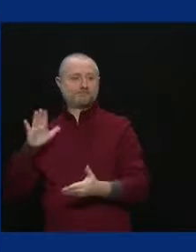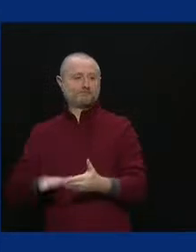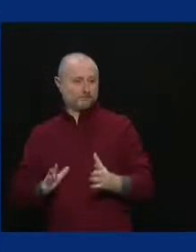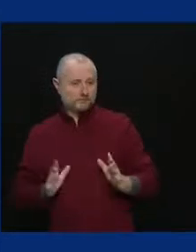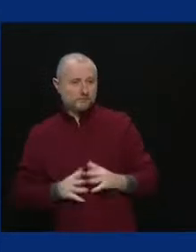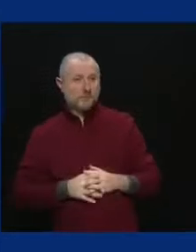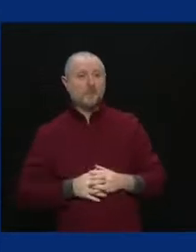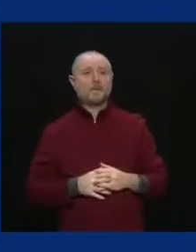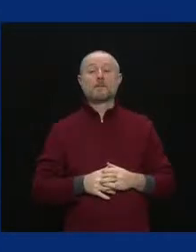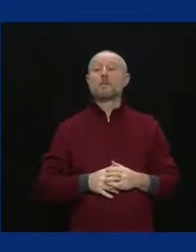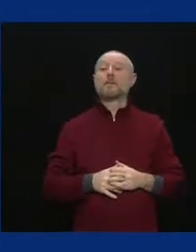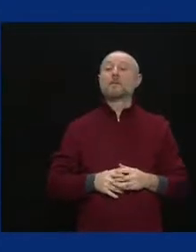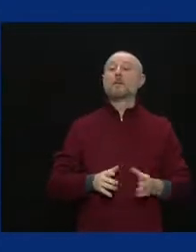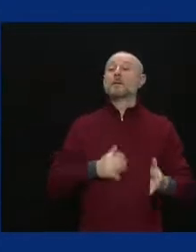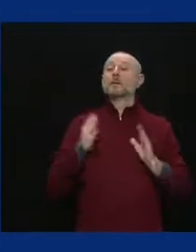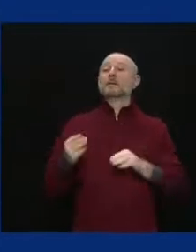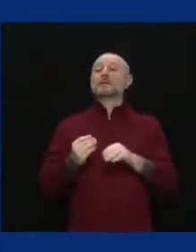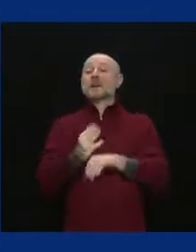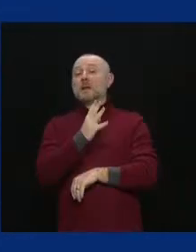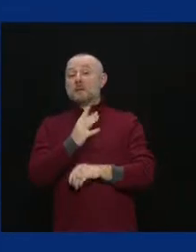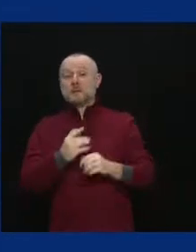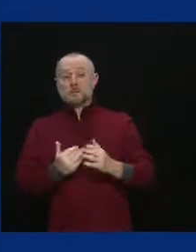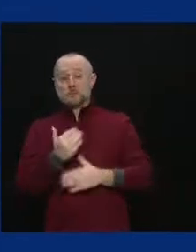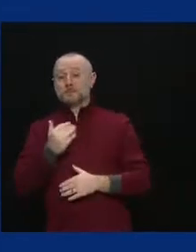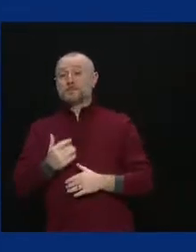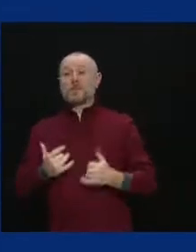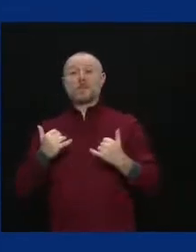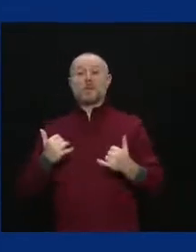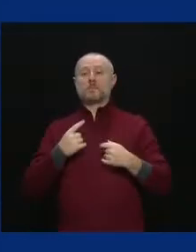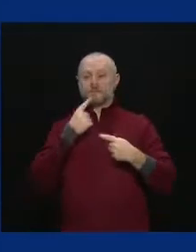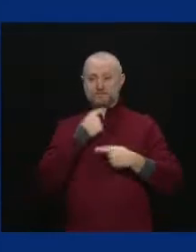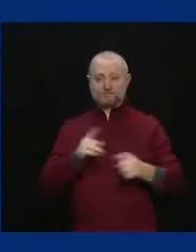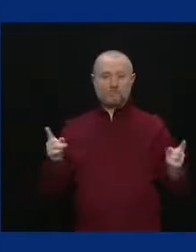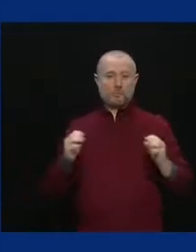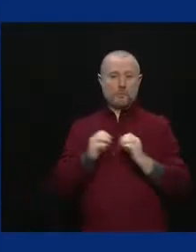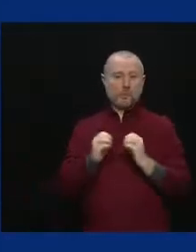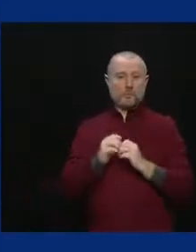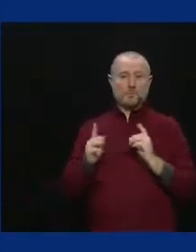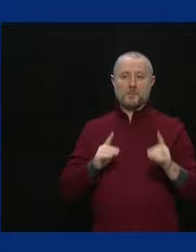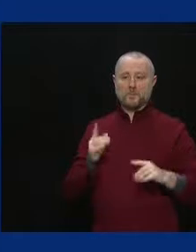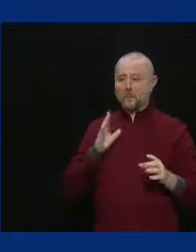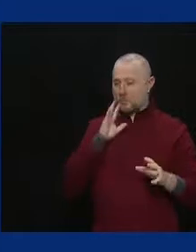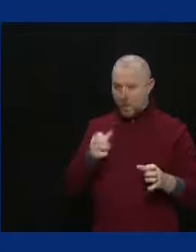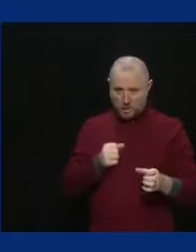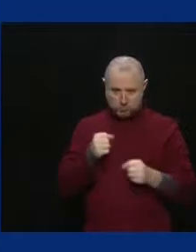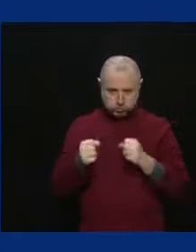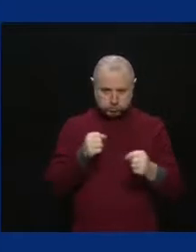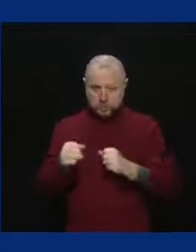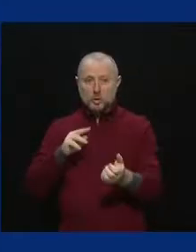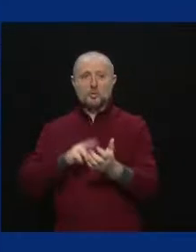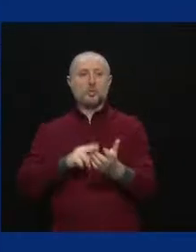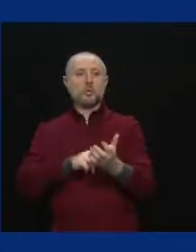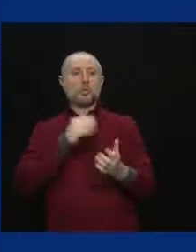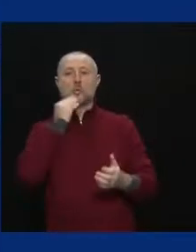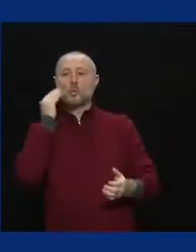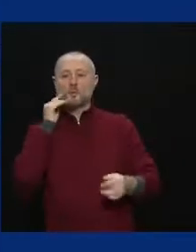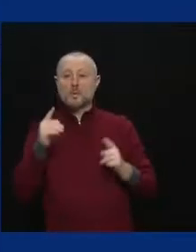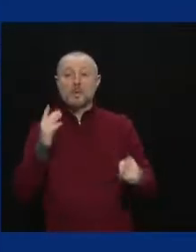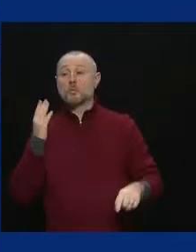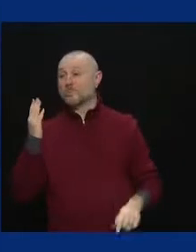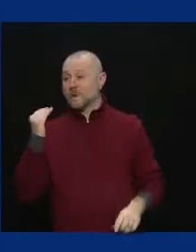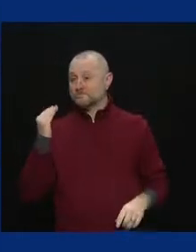well. I do want to announce today that we're deploying more people to nursing homes. Why nursing homes? We saw the